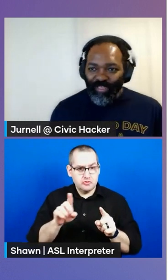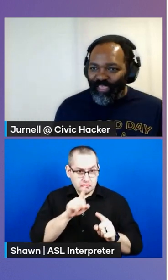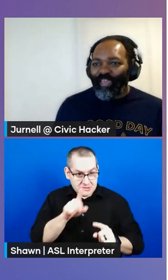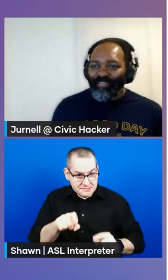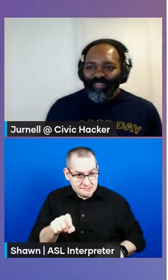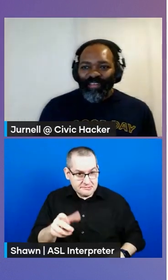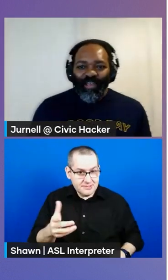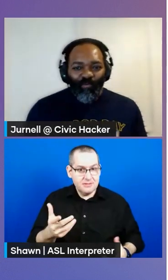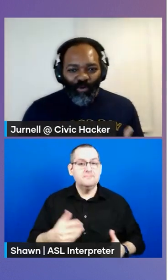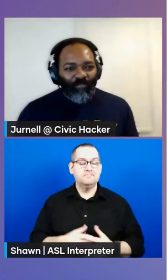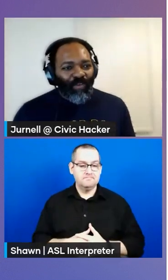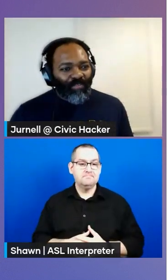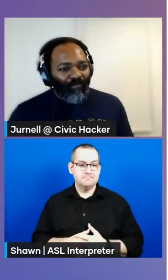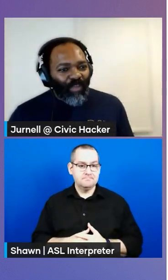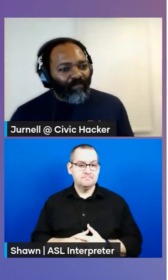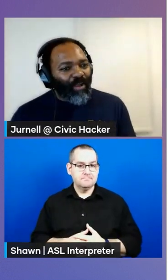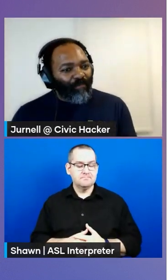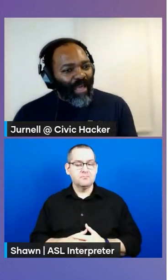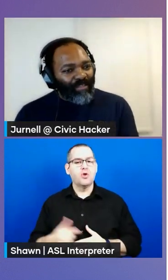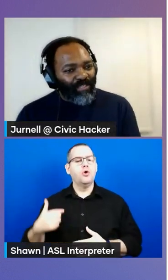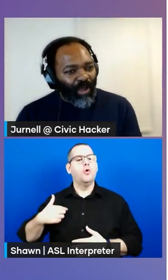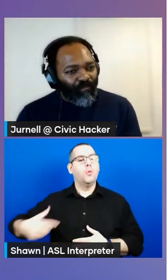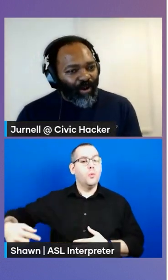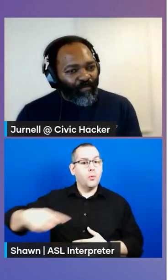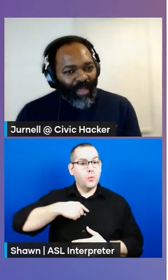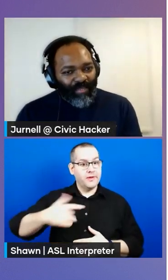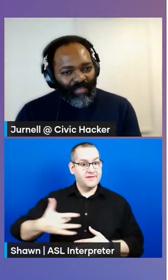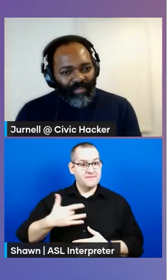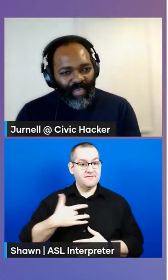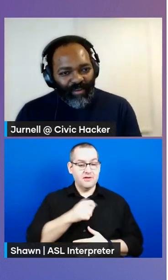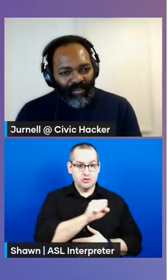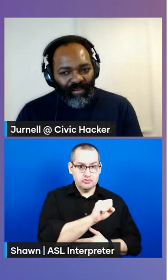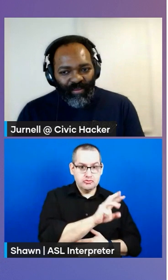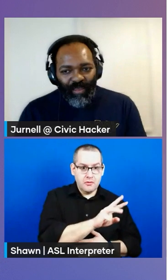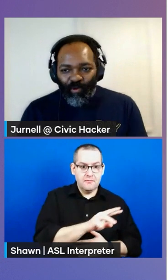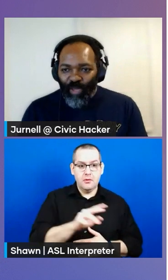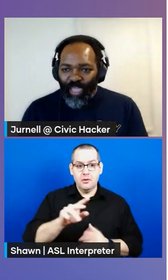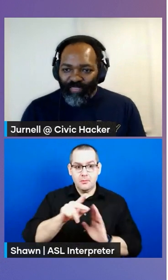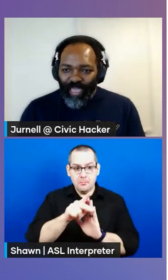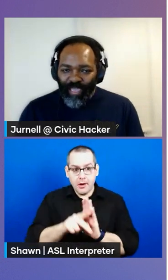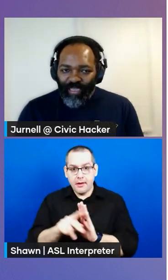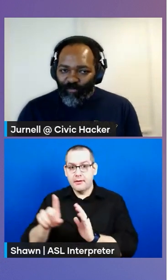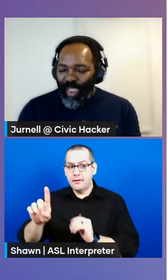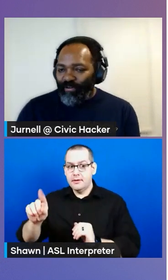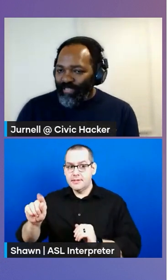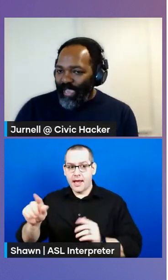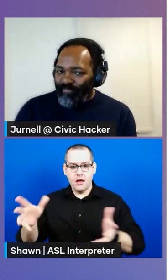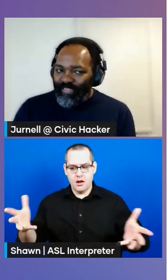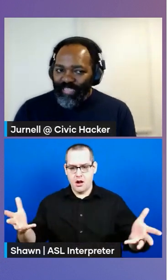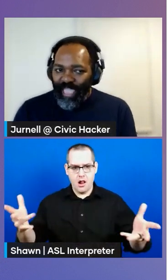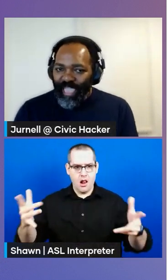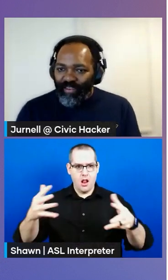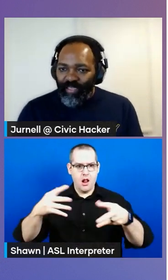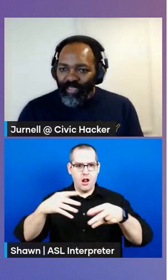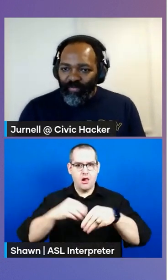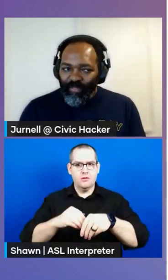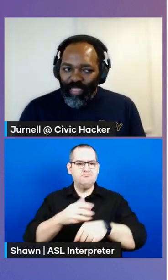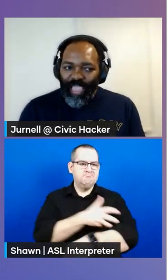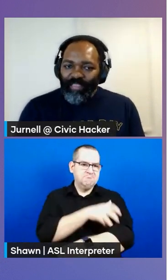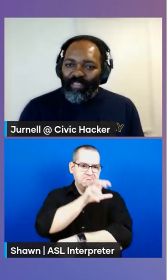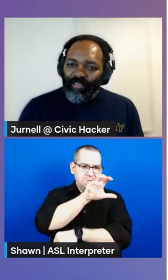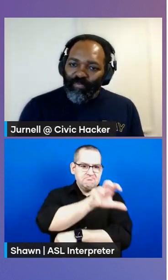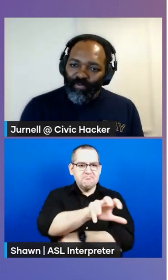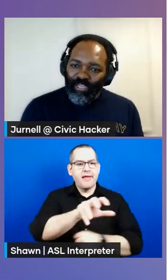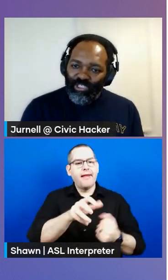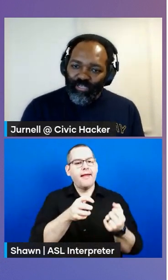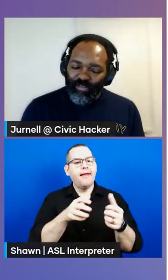So again, we feel that we can combine software, policy, and data in a way that empowers the activists and